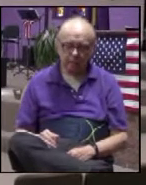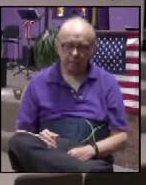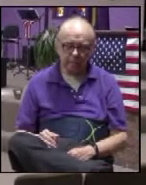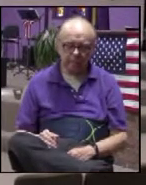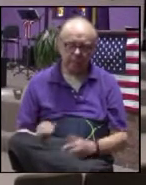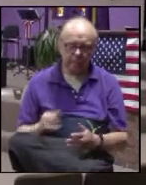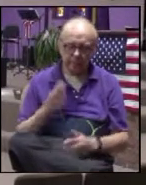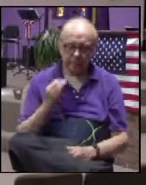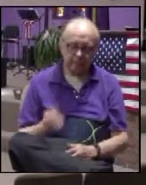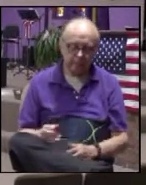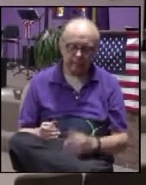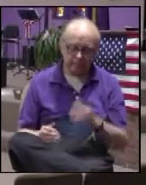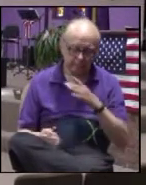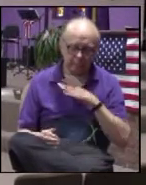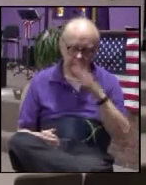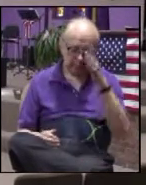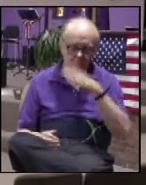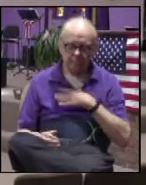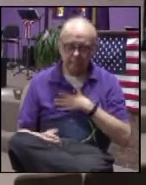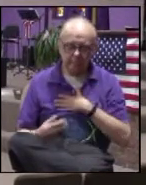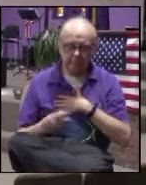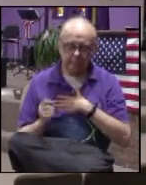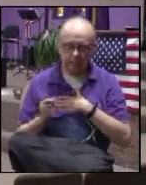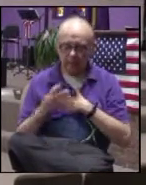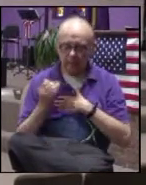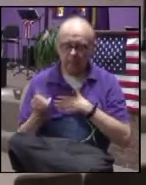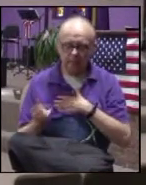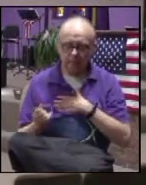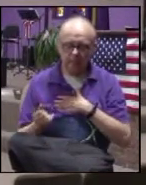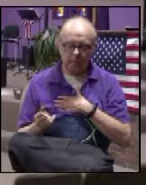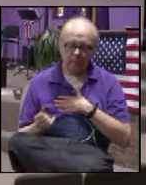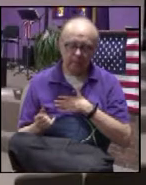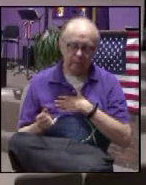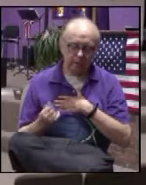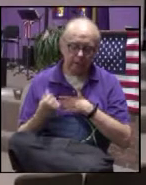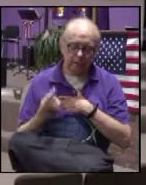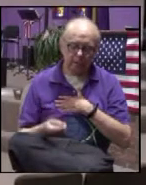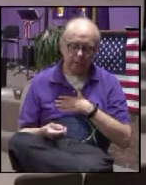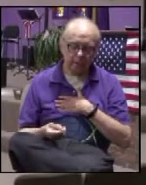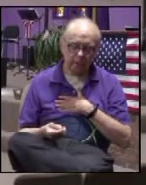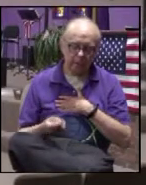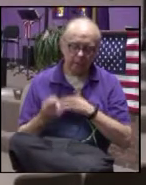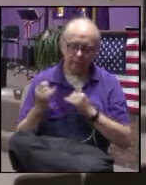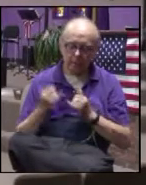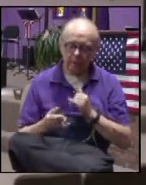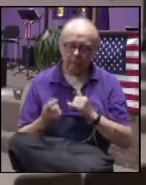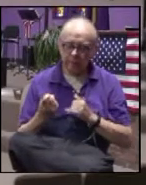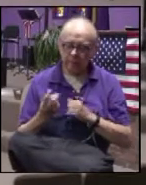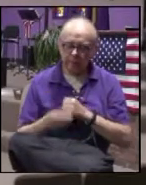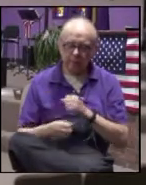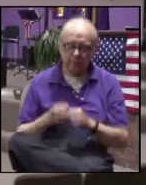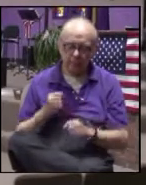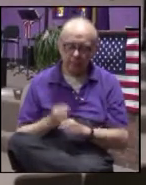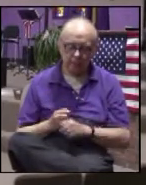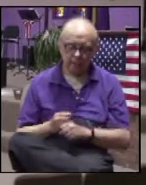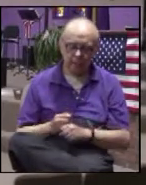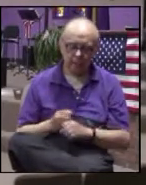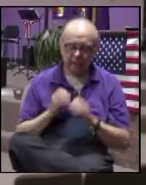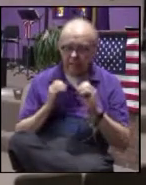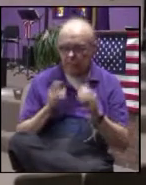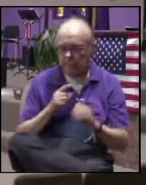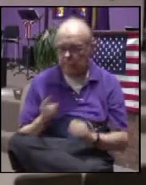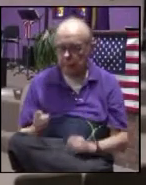This is why, ladies and gentlemen, I have been trying my best since I've been here the last 12 years to teach